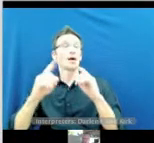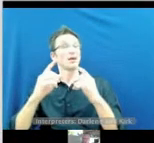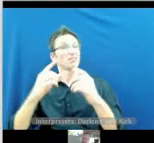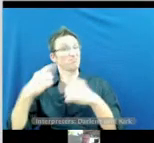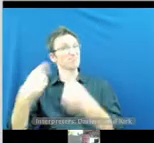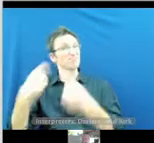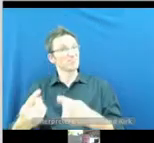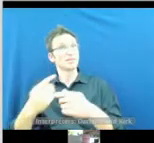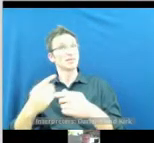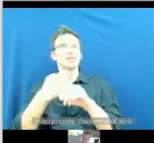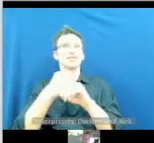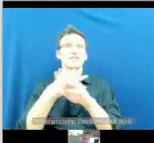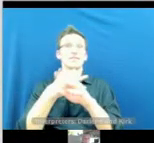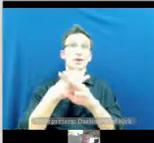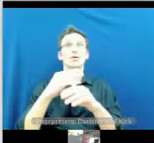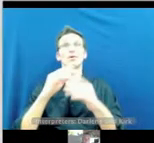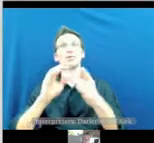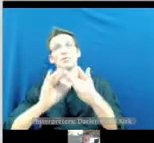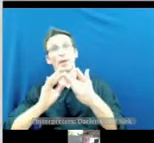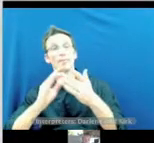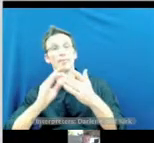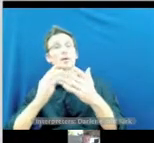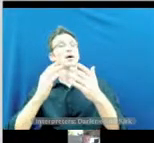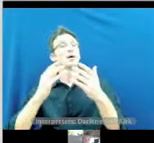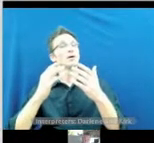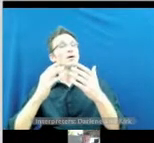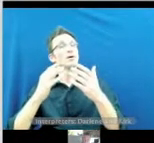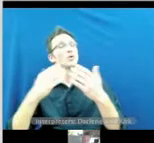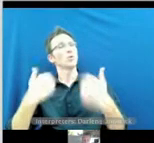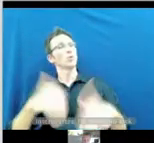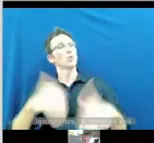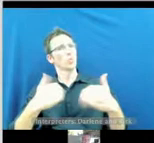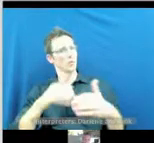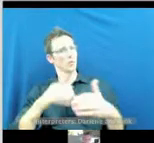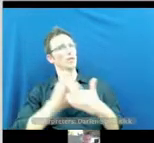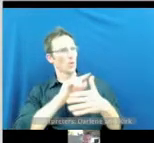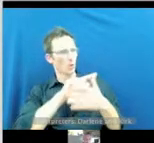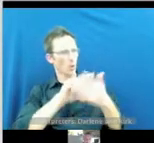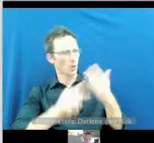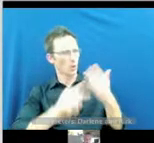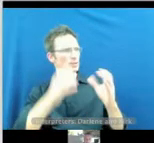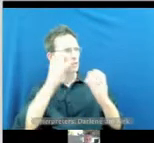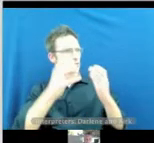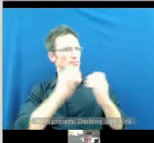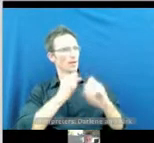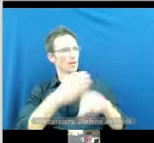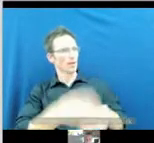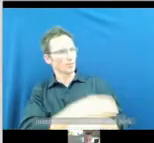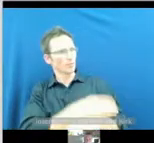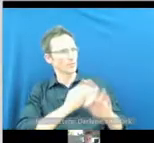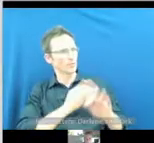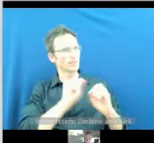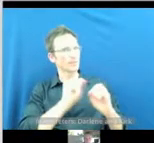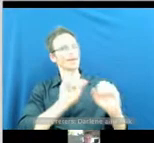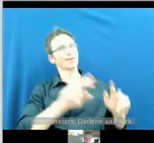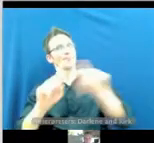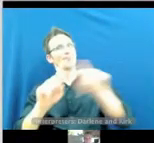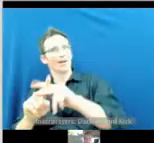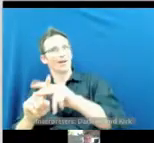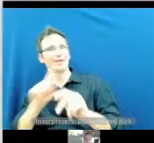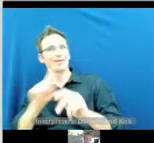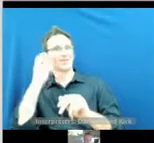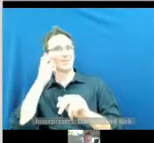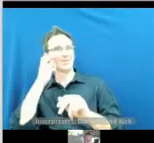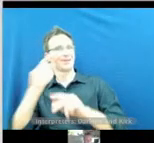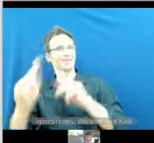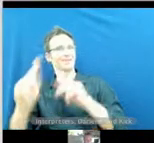or across the web that are directly applicable to people who are deafblind. So it's kind of ironic. So that was kind of a long answer to